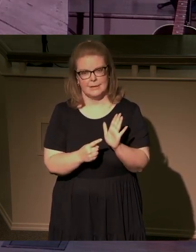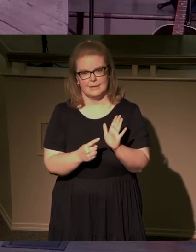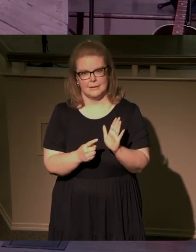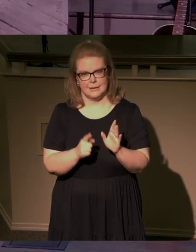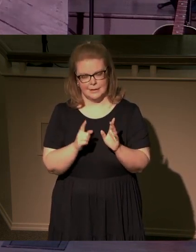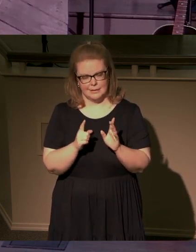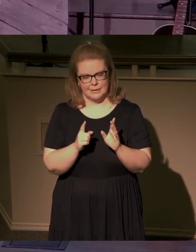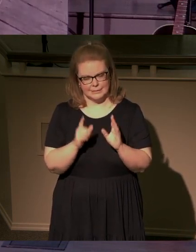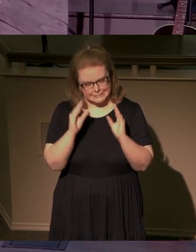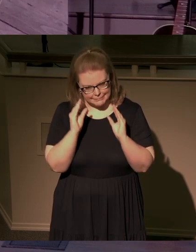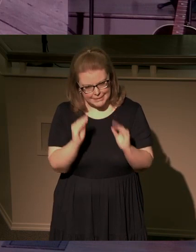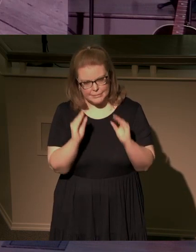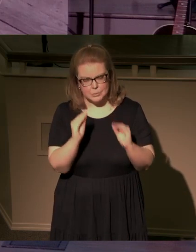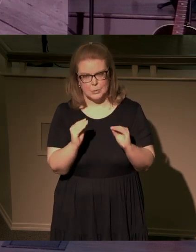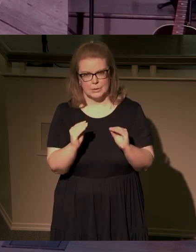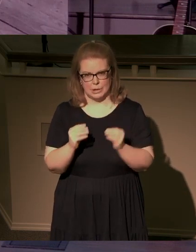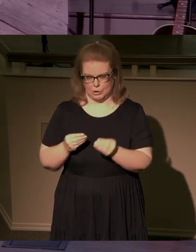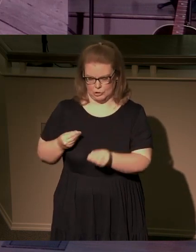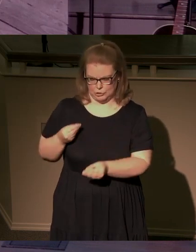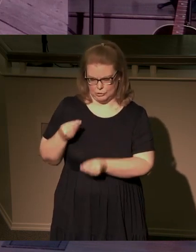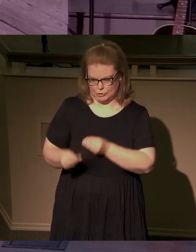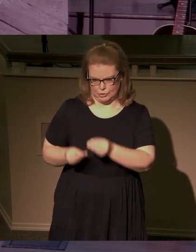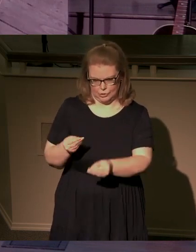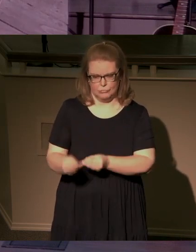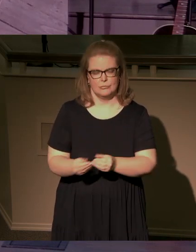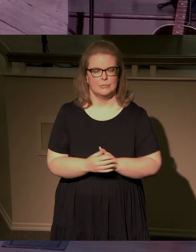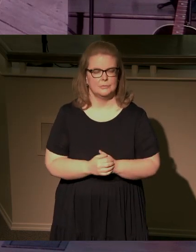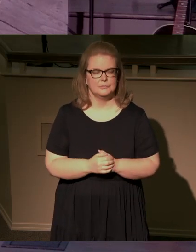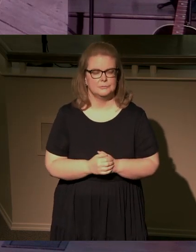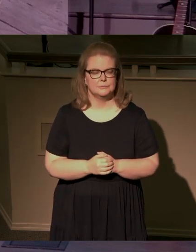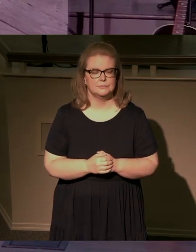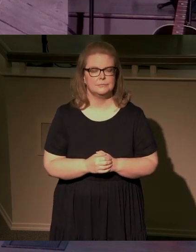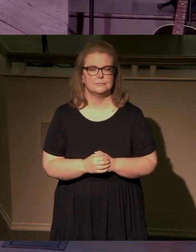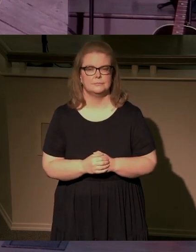mentoring a generation.